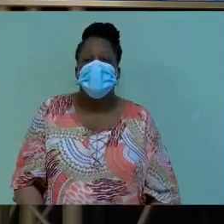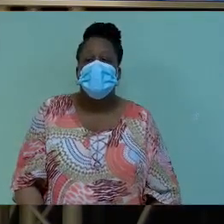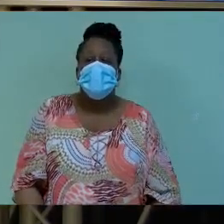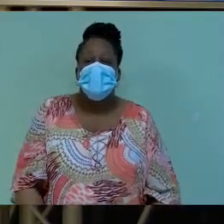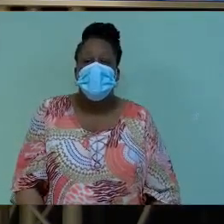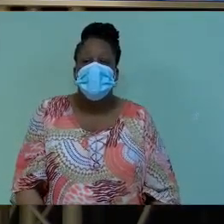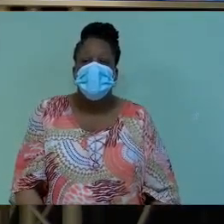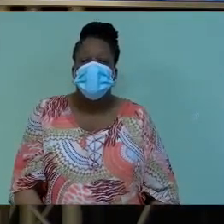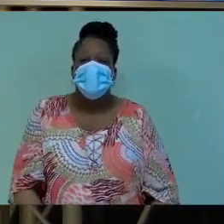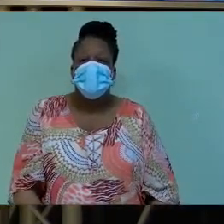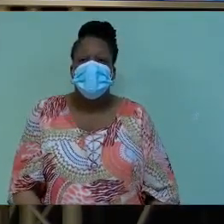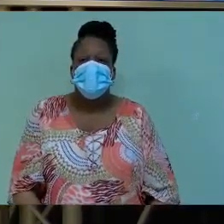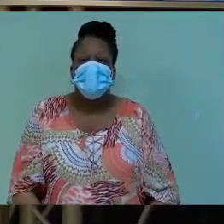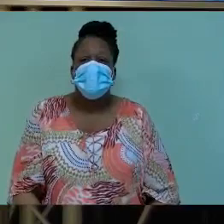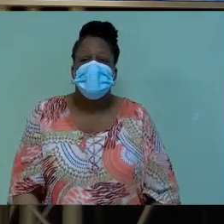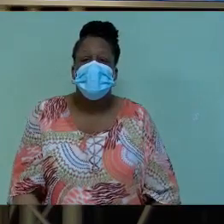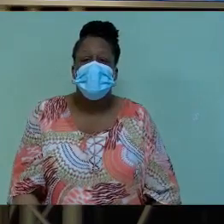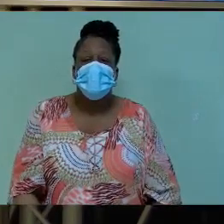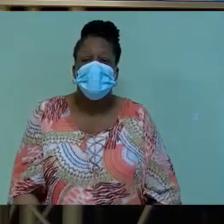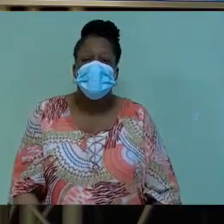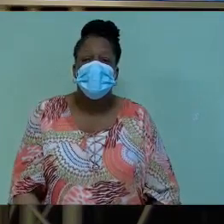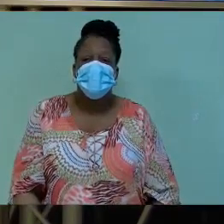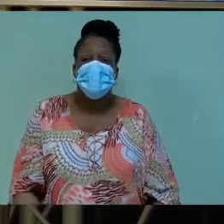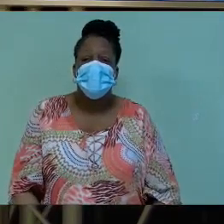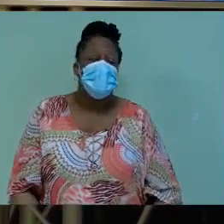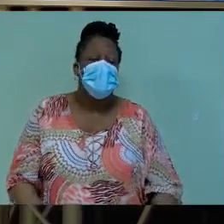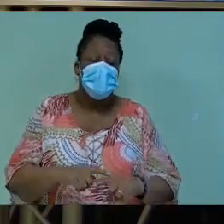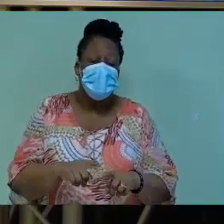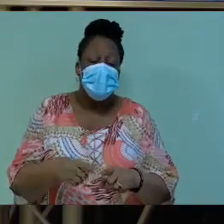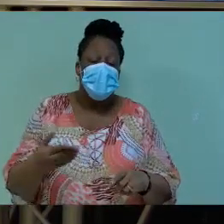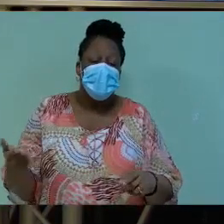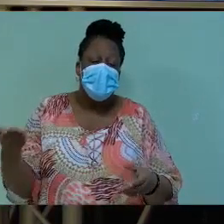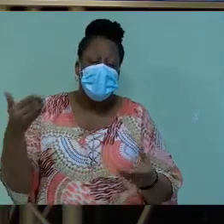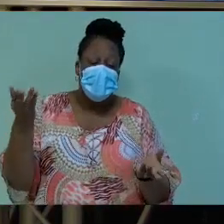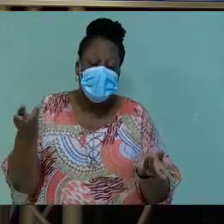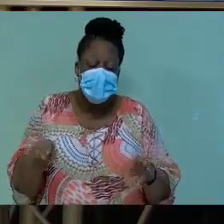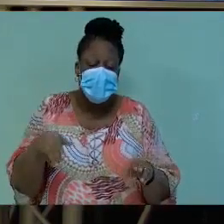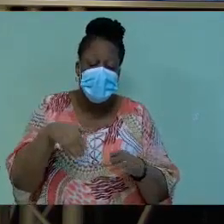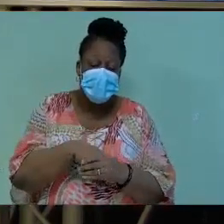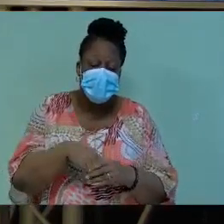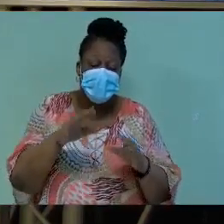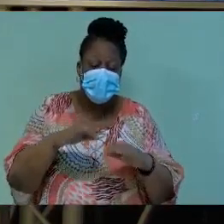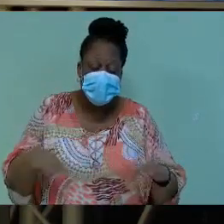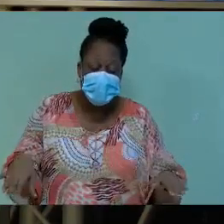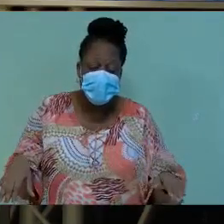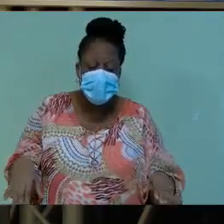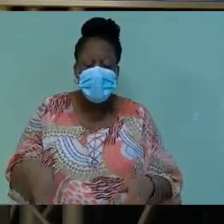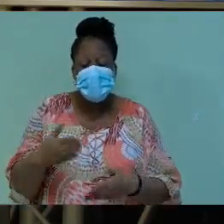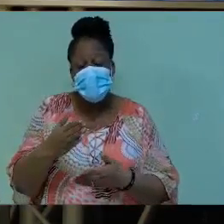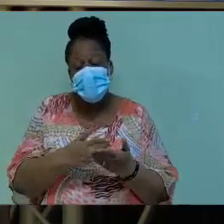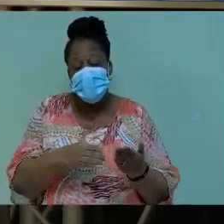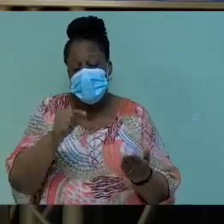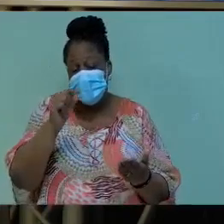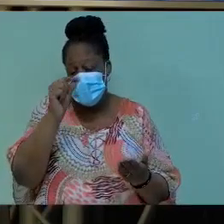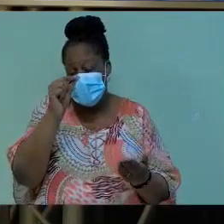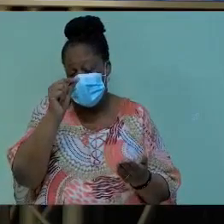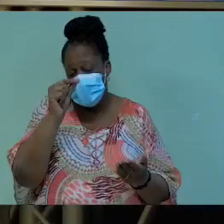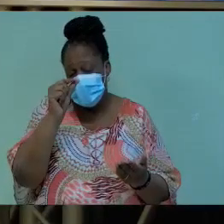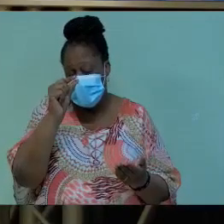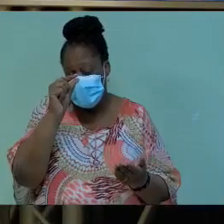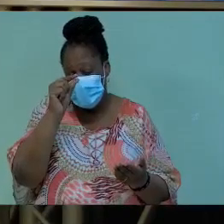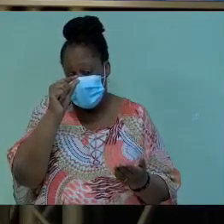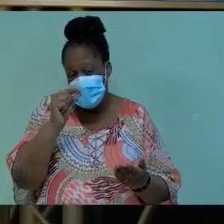to the antibodies presenting with this disease. But the other thing is, although you heard about a few deaths in New York, it's actually a rare